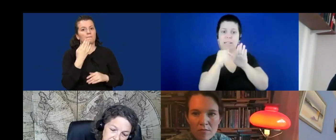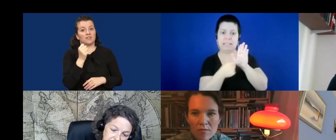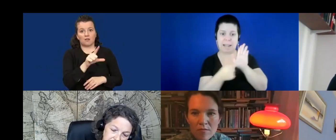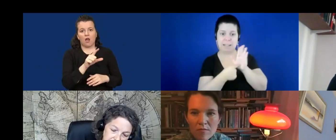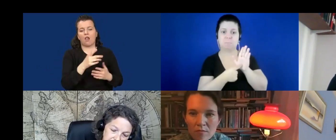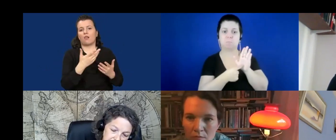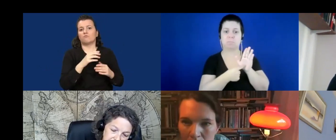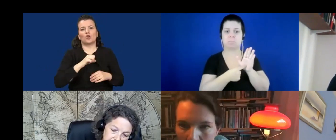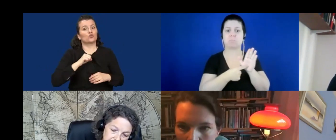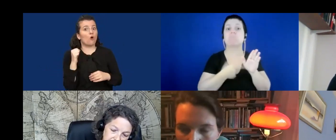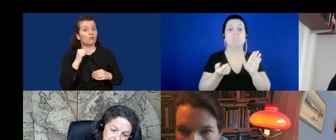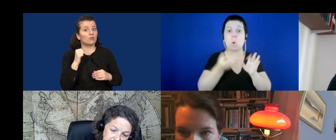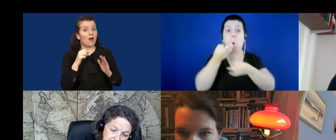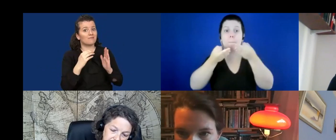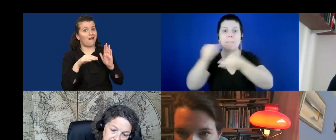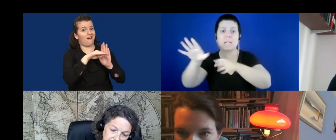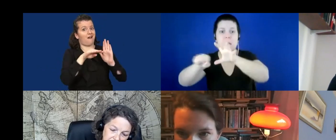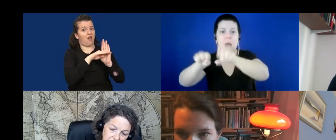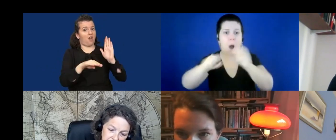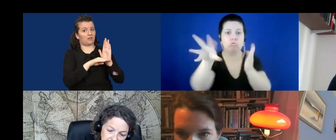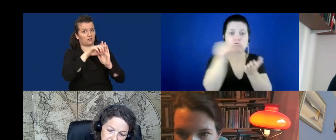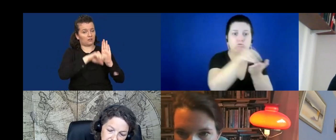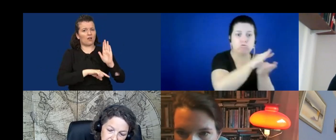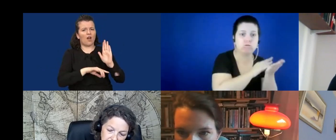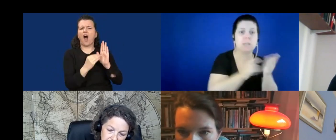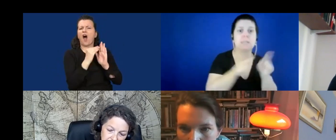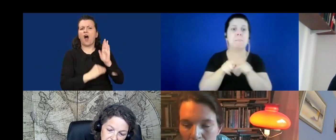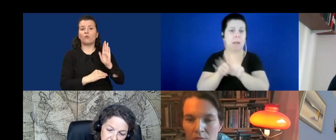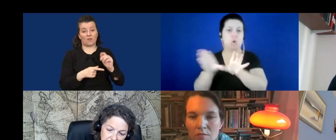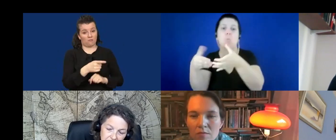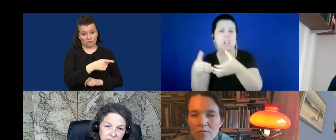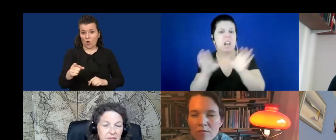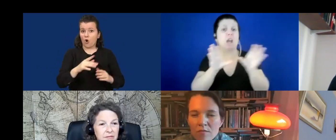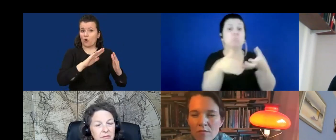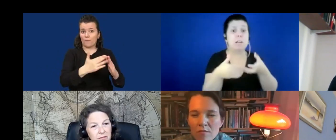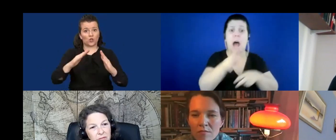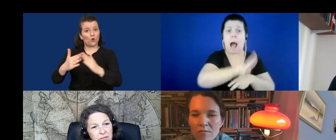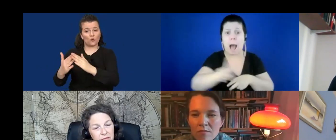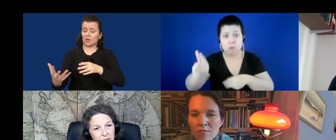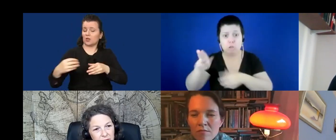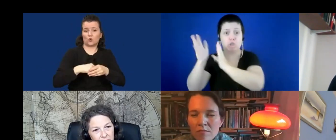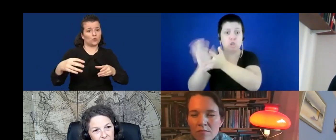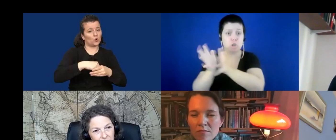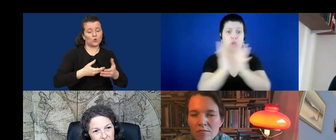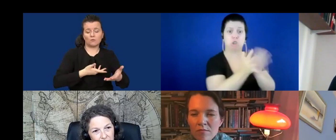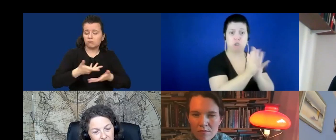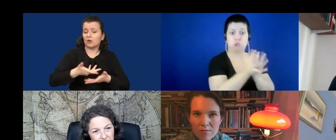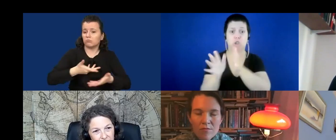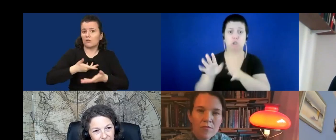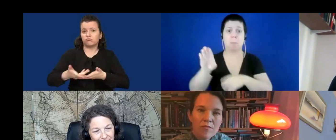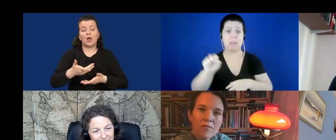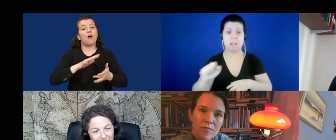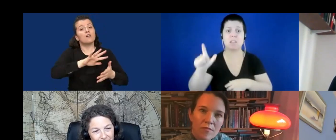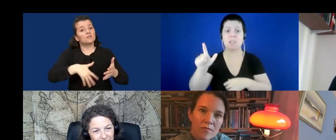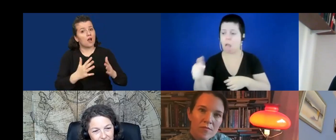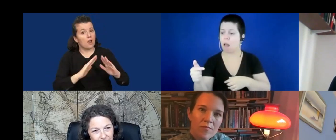very closely with communities who were British Sign Language users and other groups as well in order to achieve